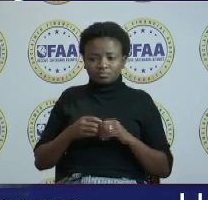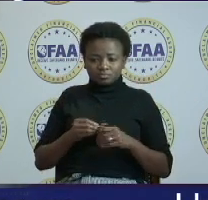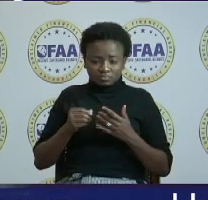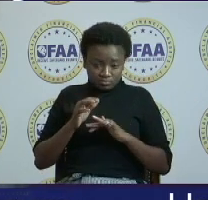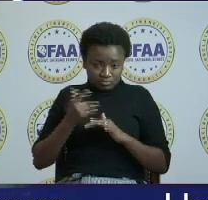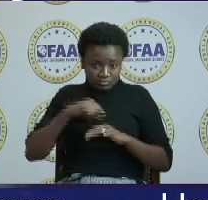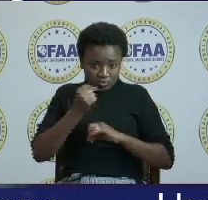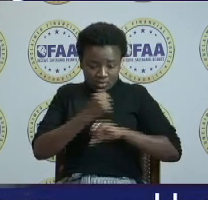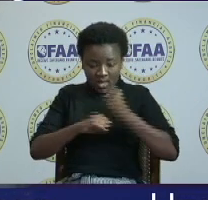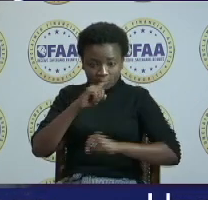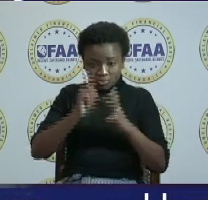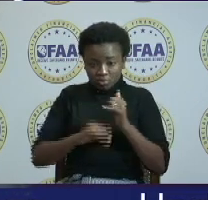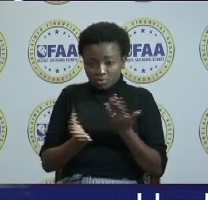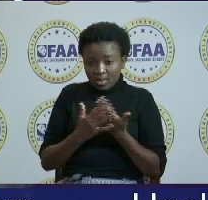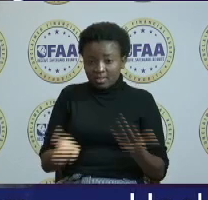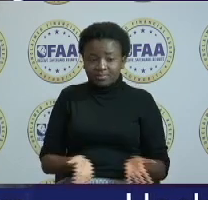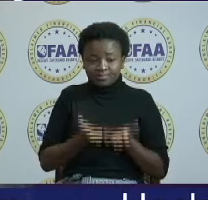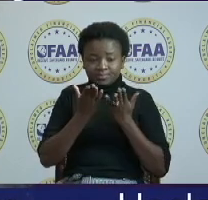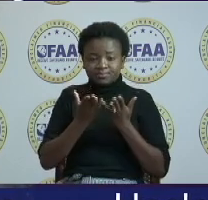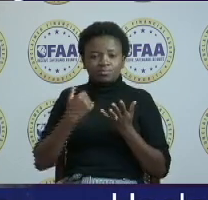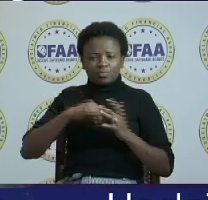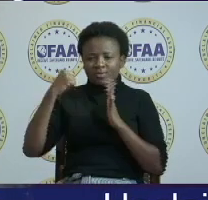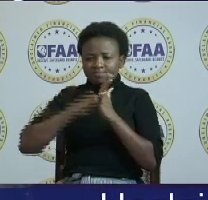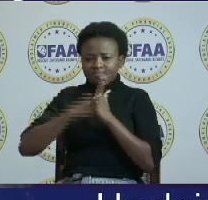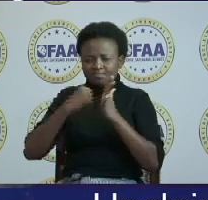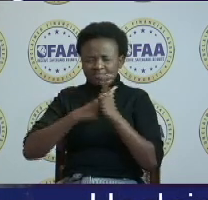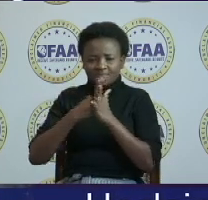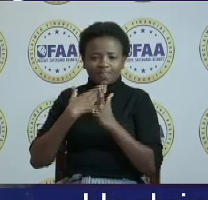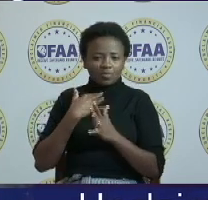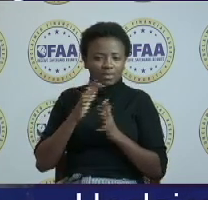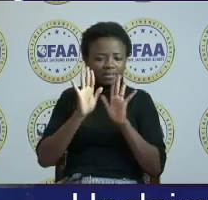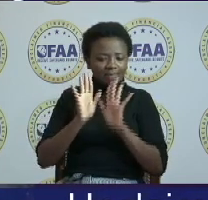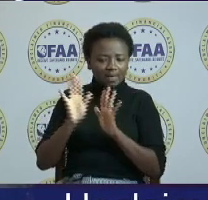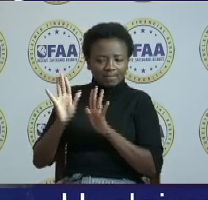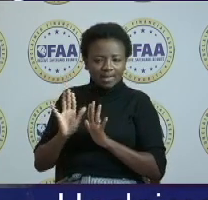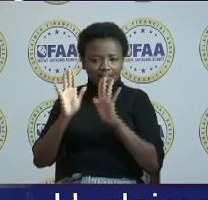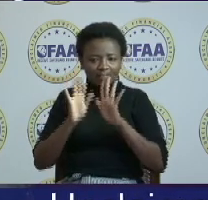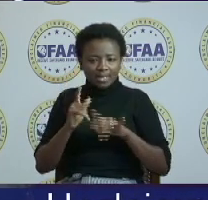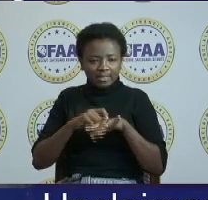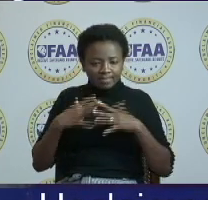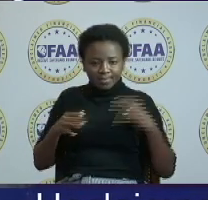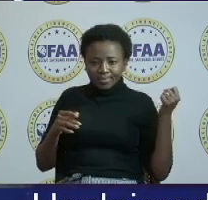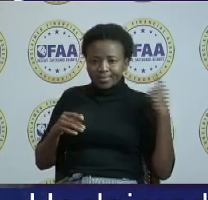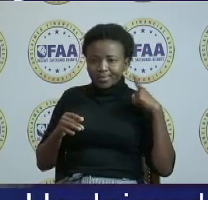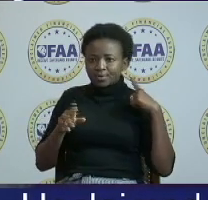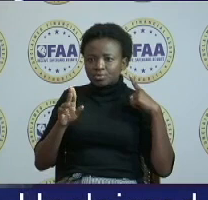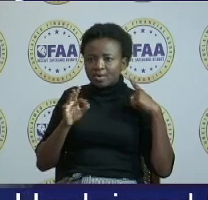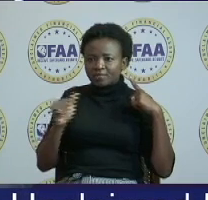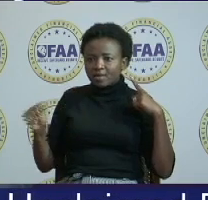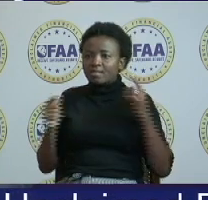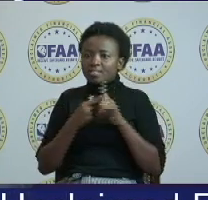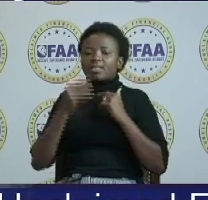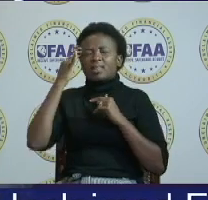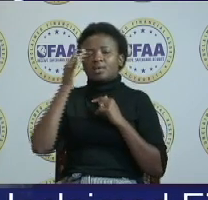that is to intensify our awareness campaigns, so that when UFA is mentioned, there's something you